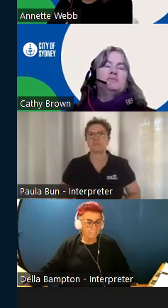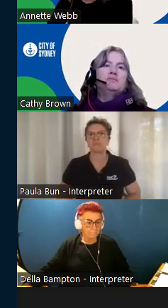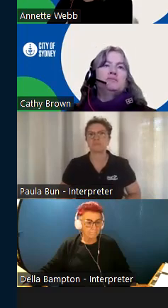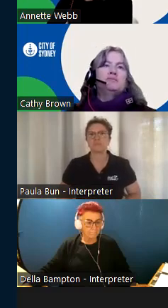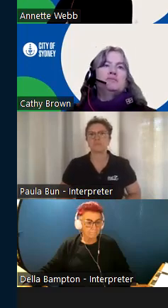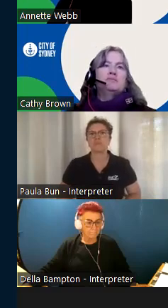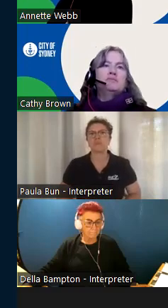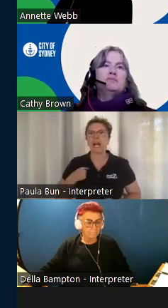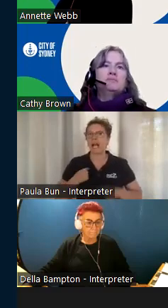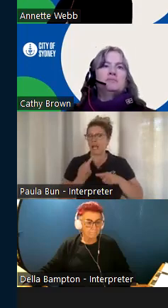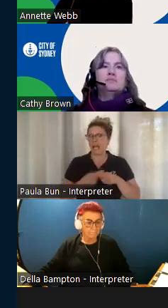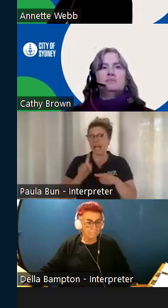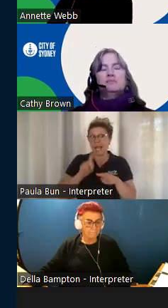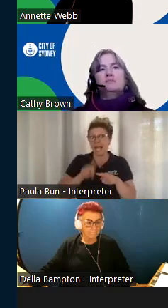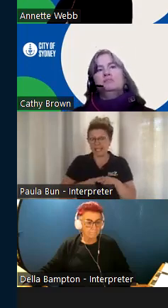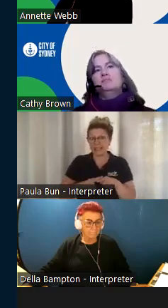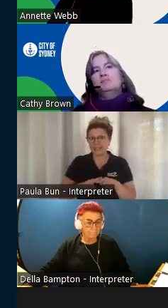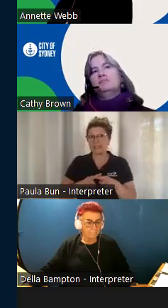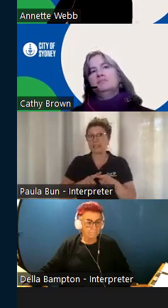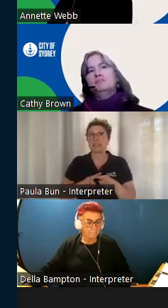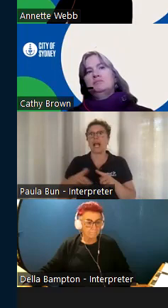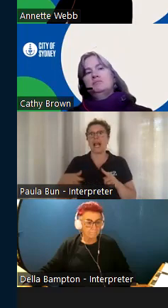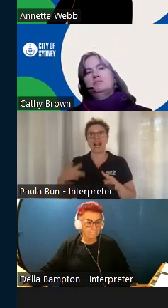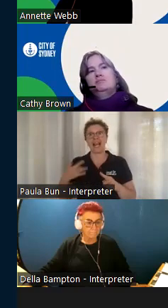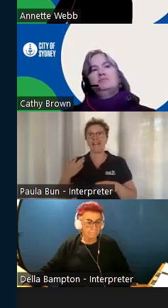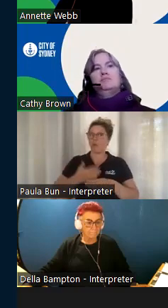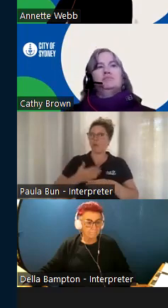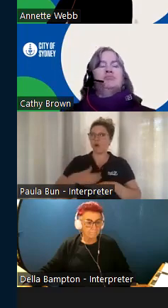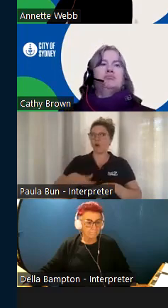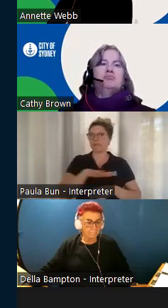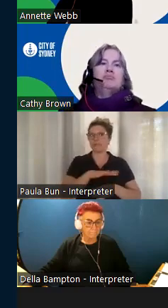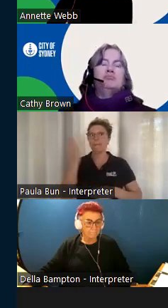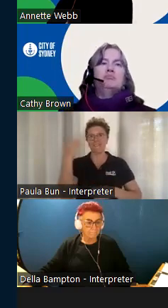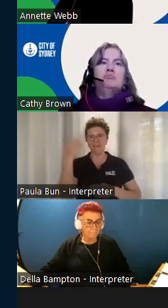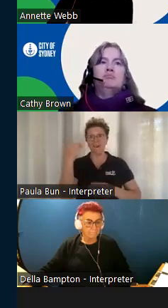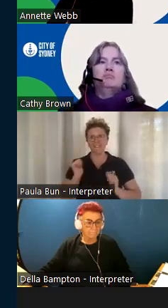Would have being a successful applicant for a previous live workspace hinder an application?